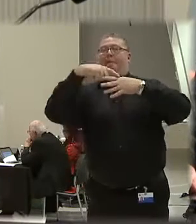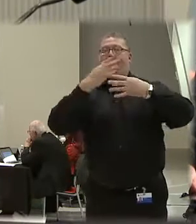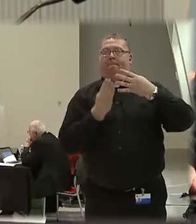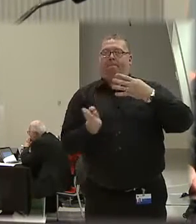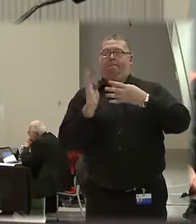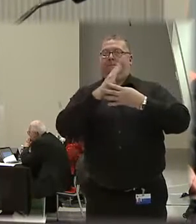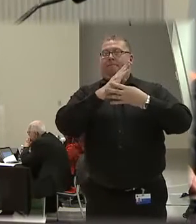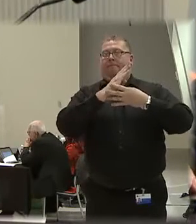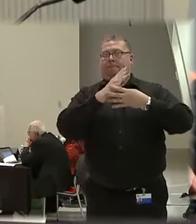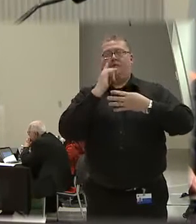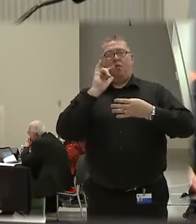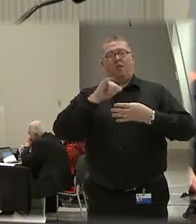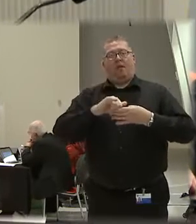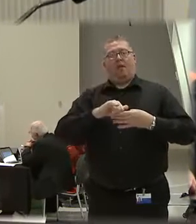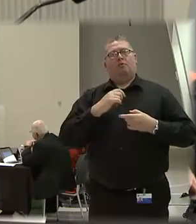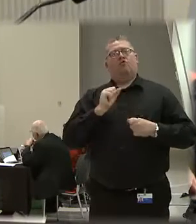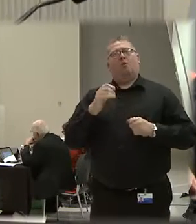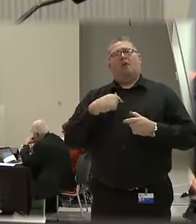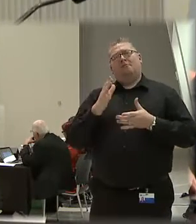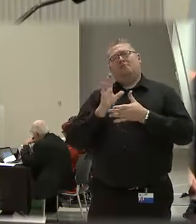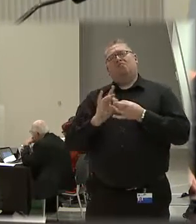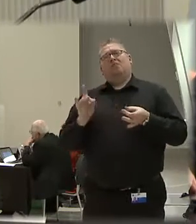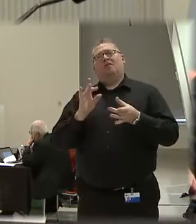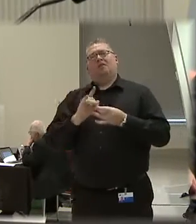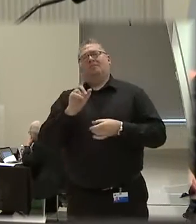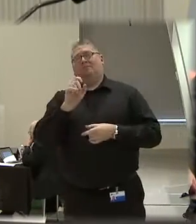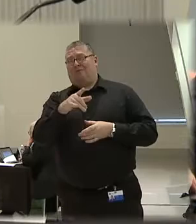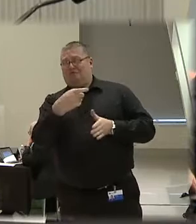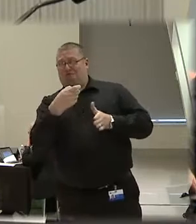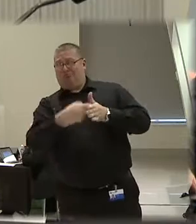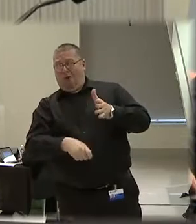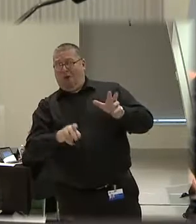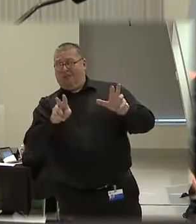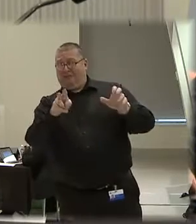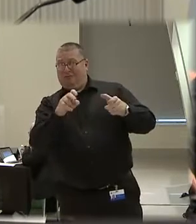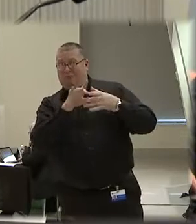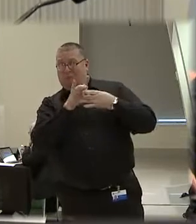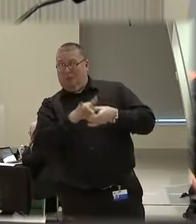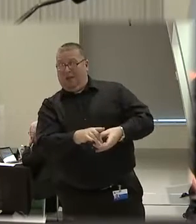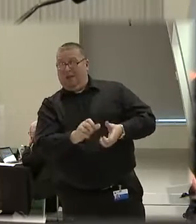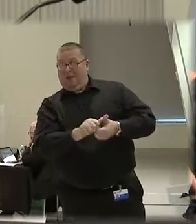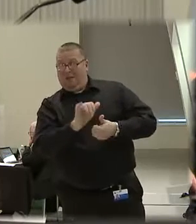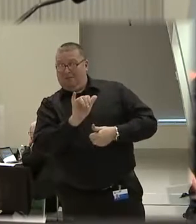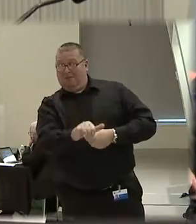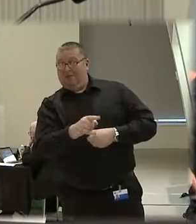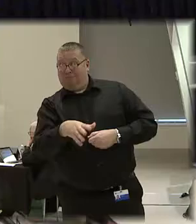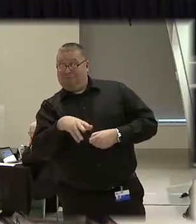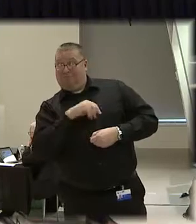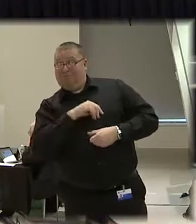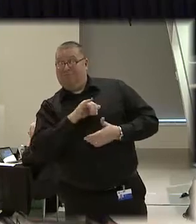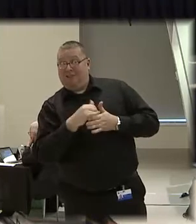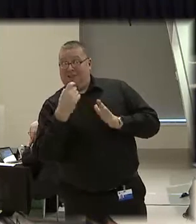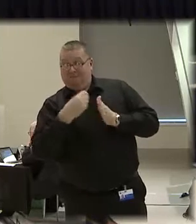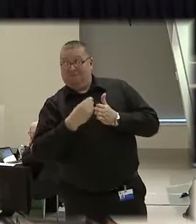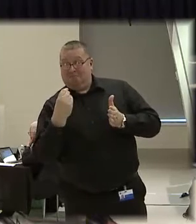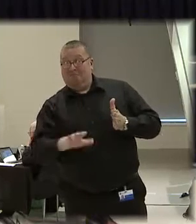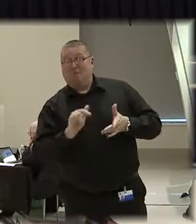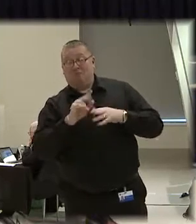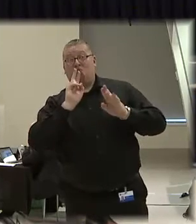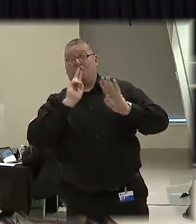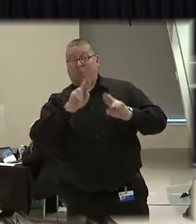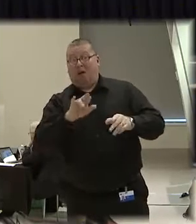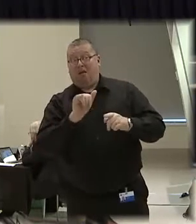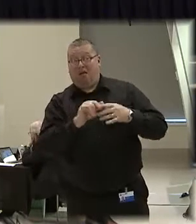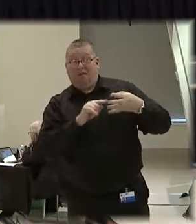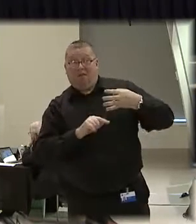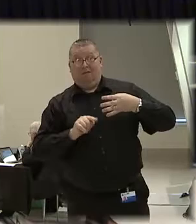And I guess which brings up the cost issue, which a lot of agencies need to accept, that it is expensive to respond